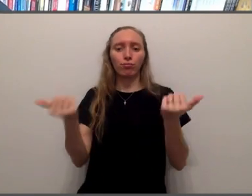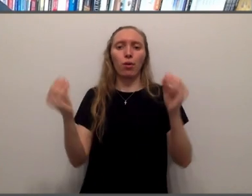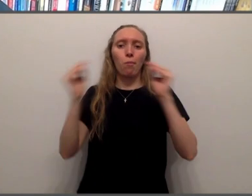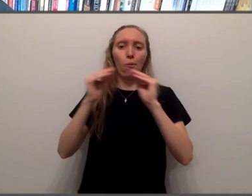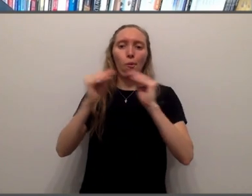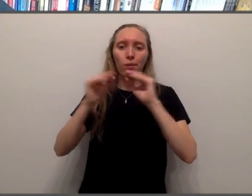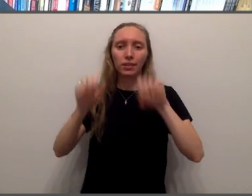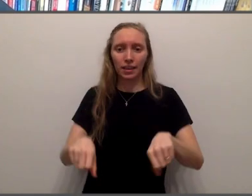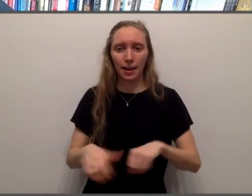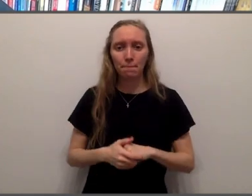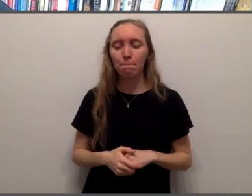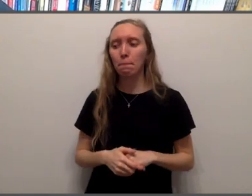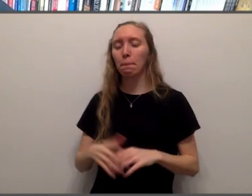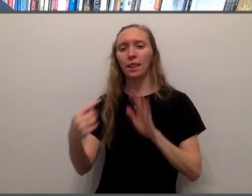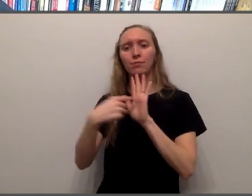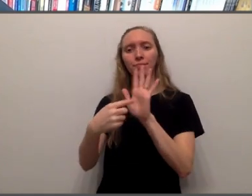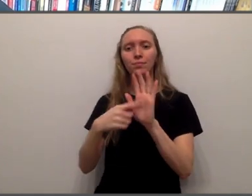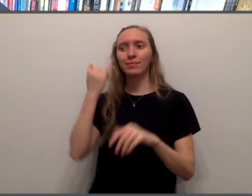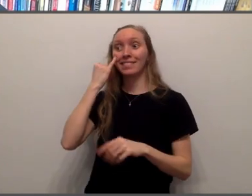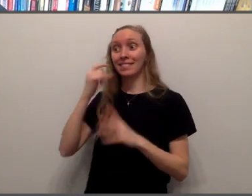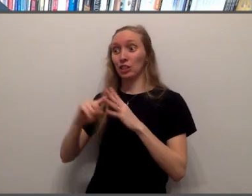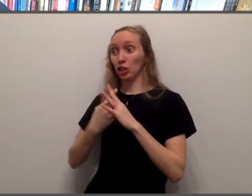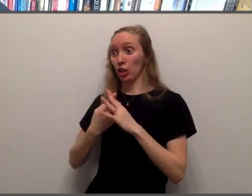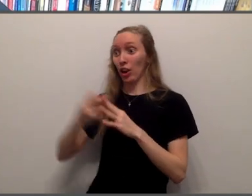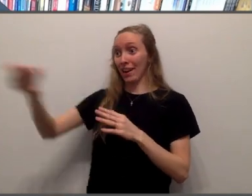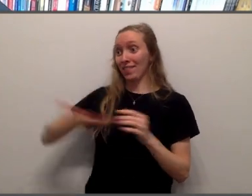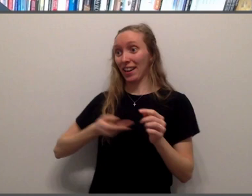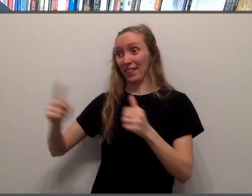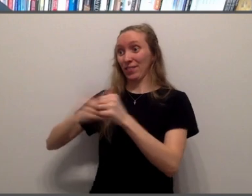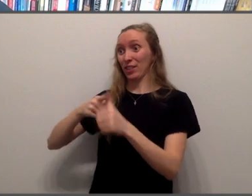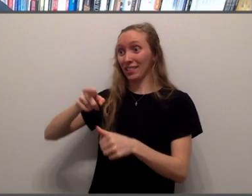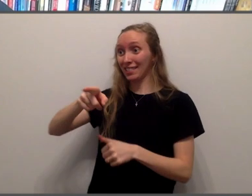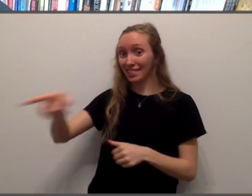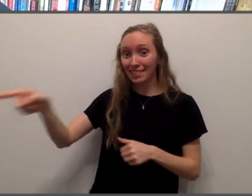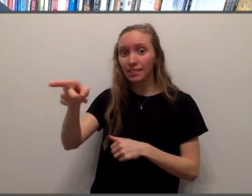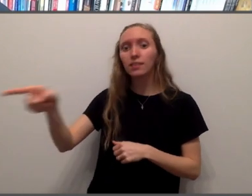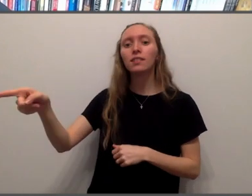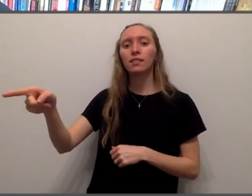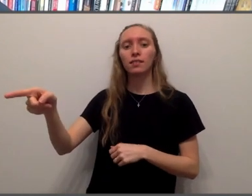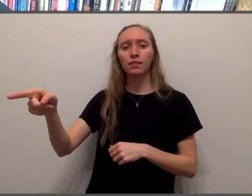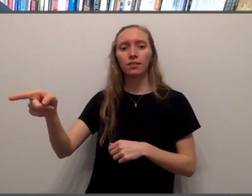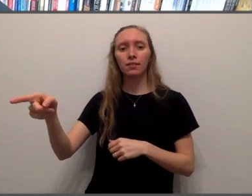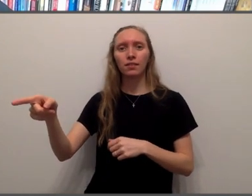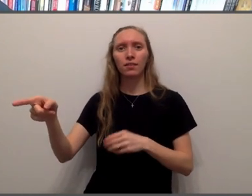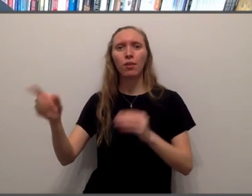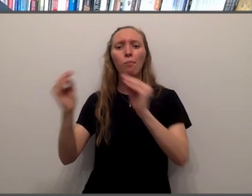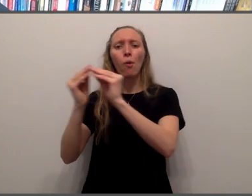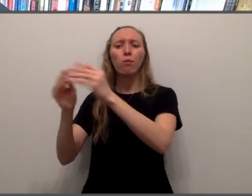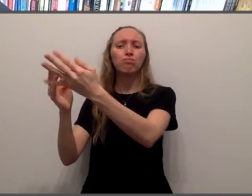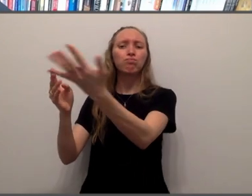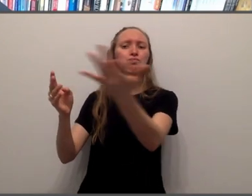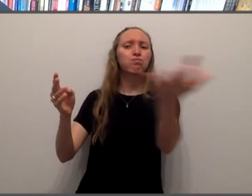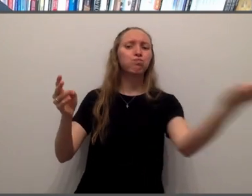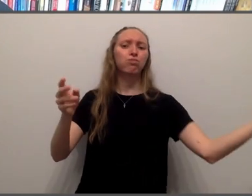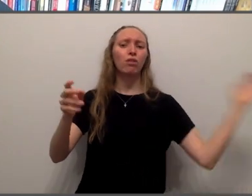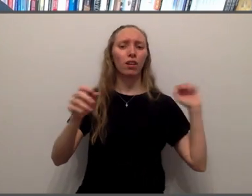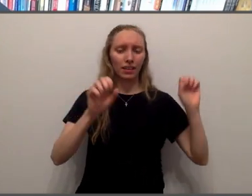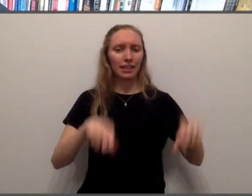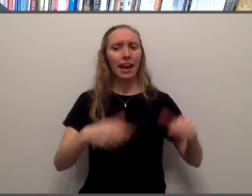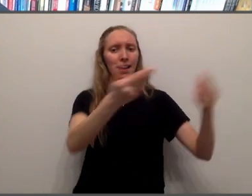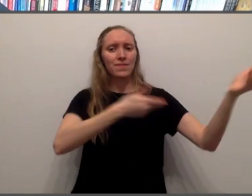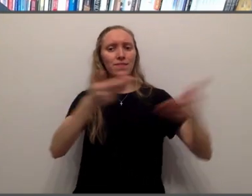think that we should really consider, as those who follow Christ, how have we set the table when we're